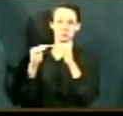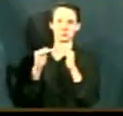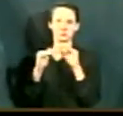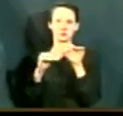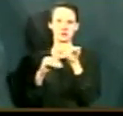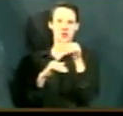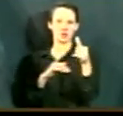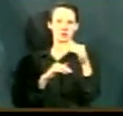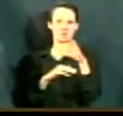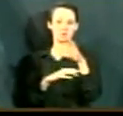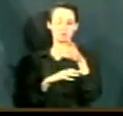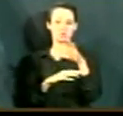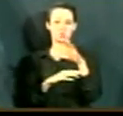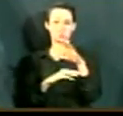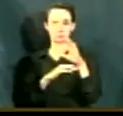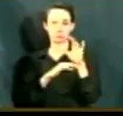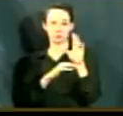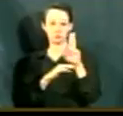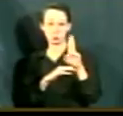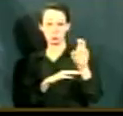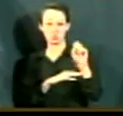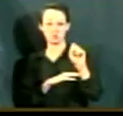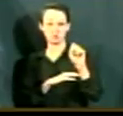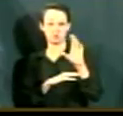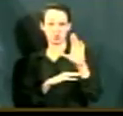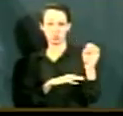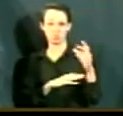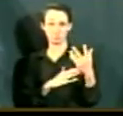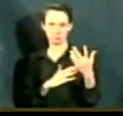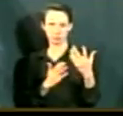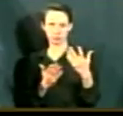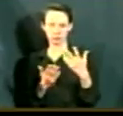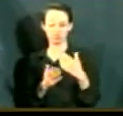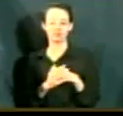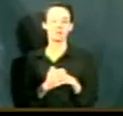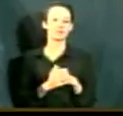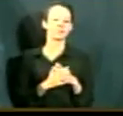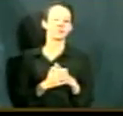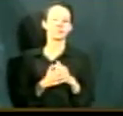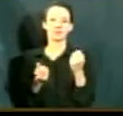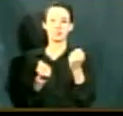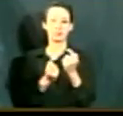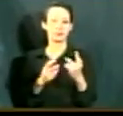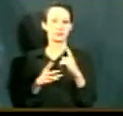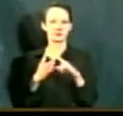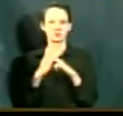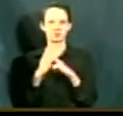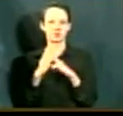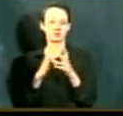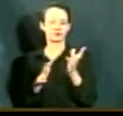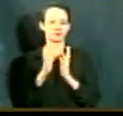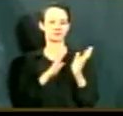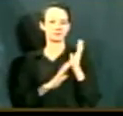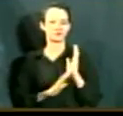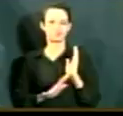in the country? And all this started back from when we weren't able to do that. And I'm just saying here as